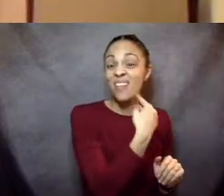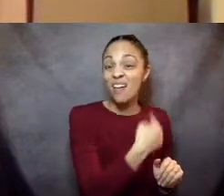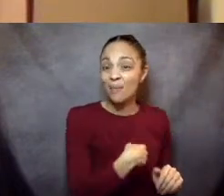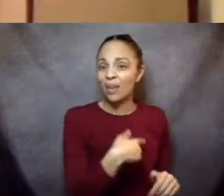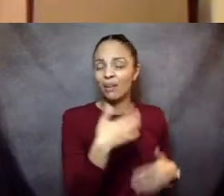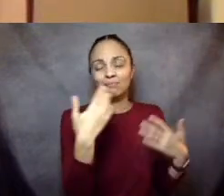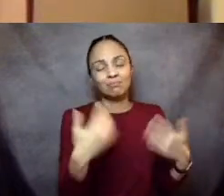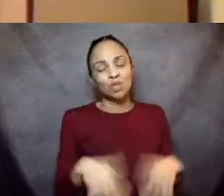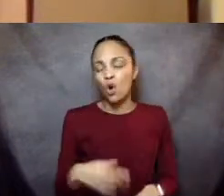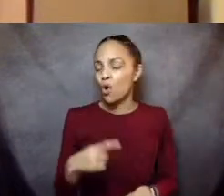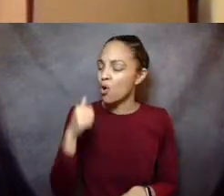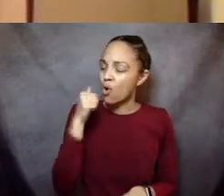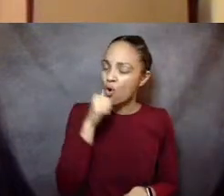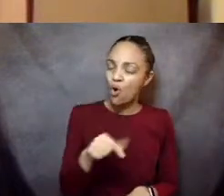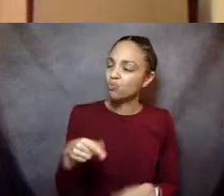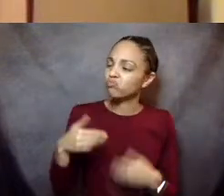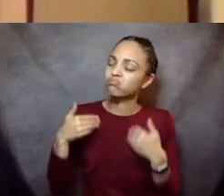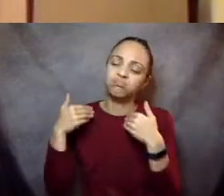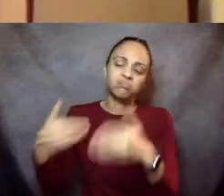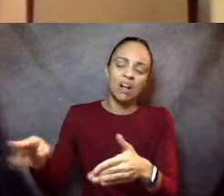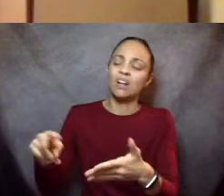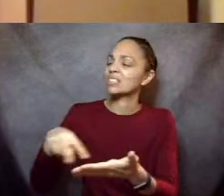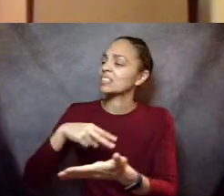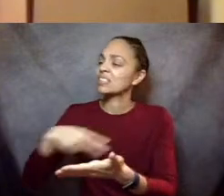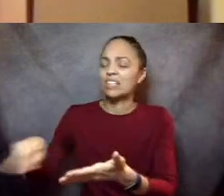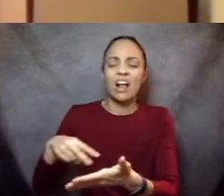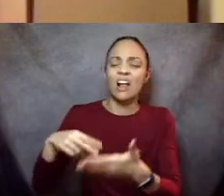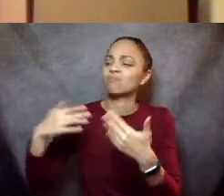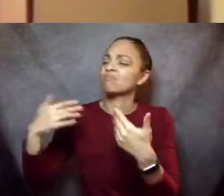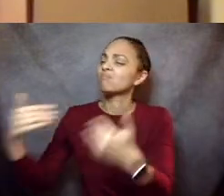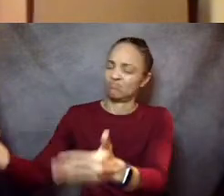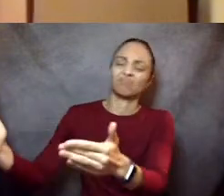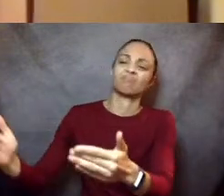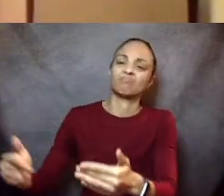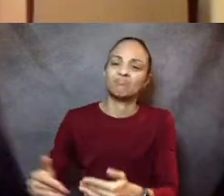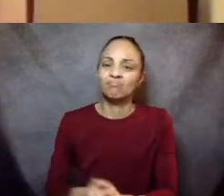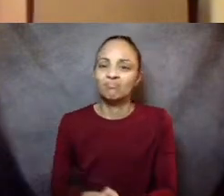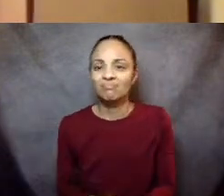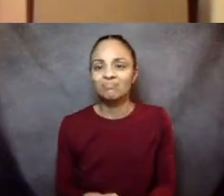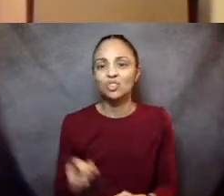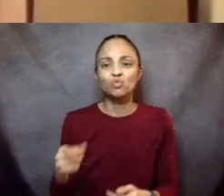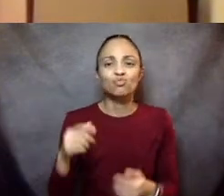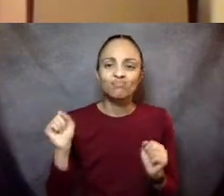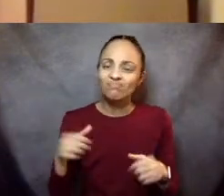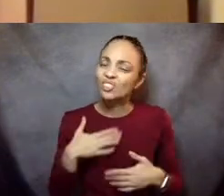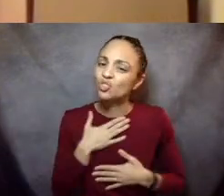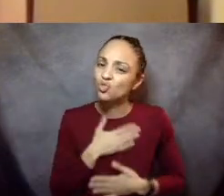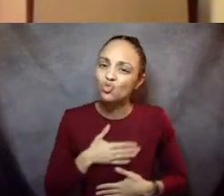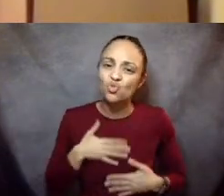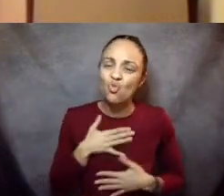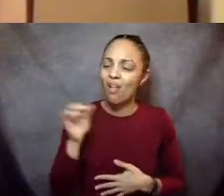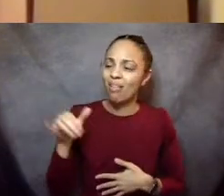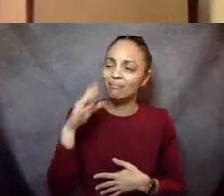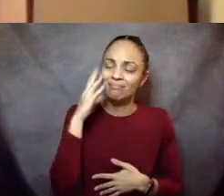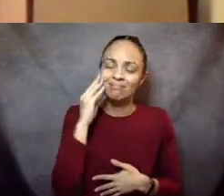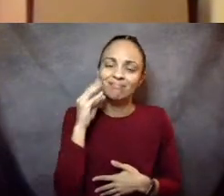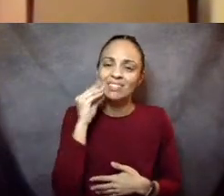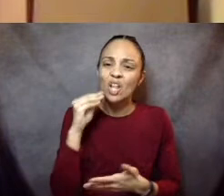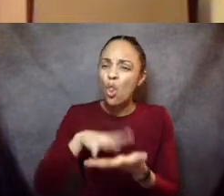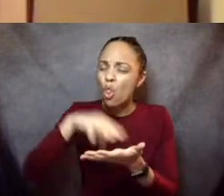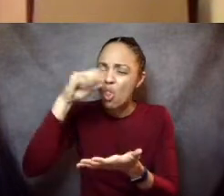said, but behind off, and enjoy the experience, learn all that you